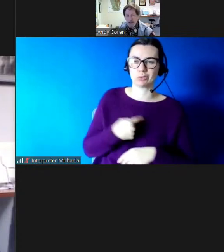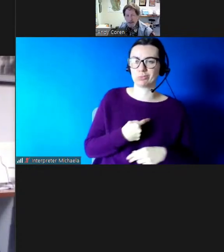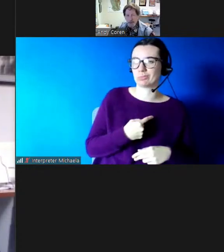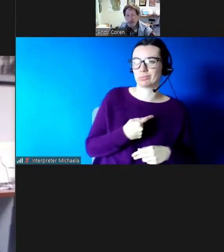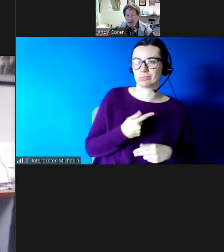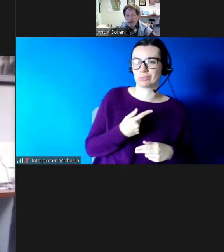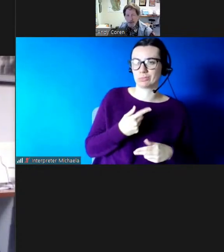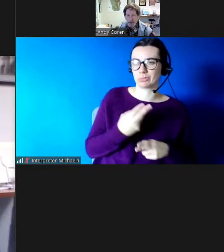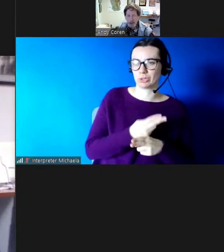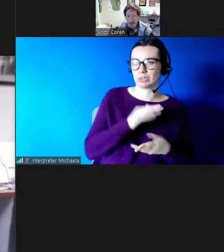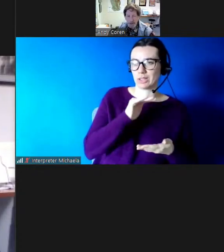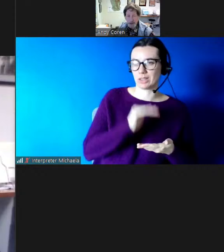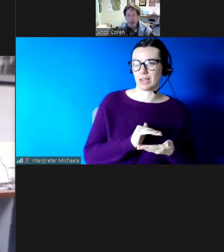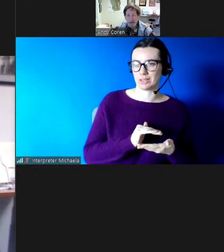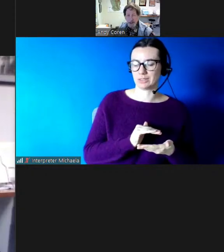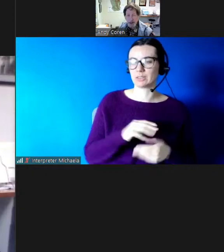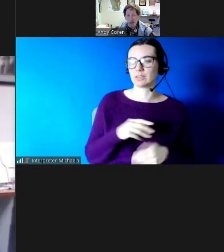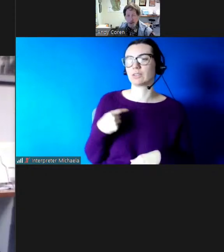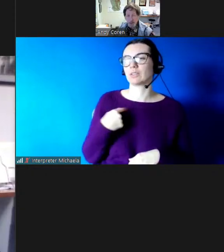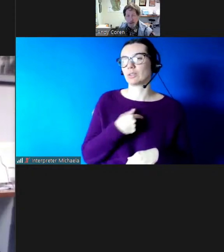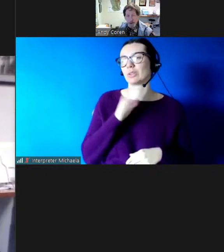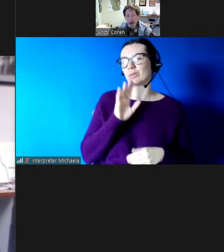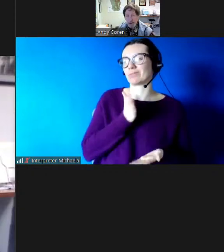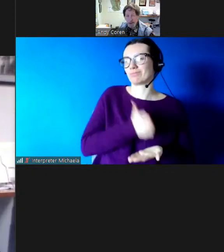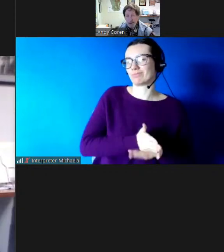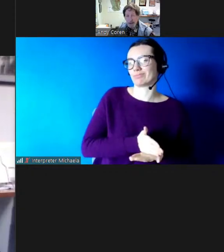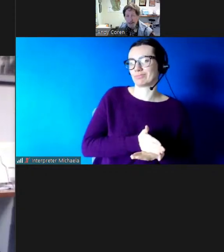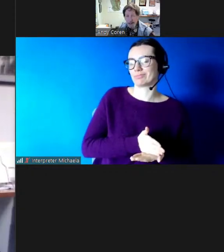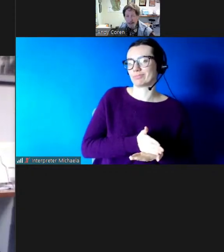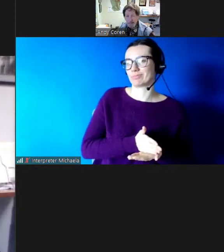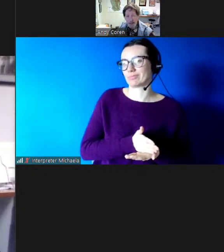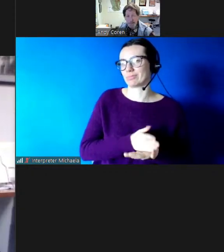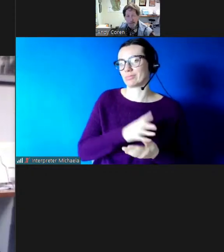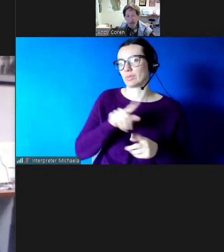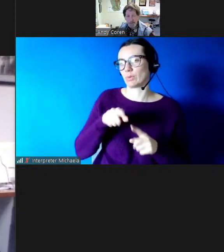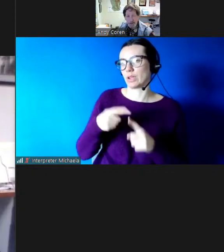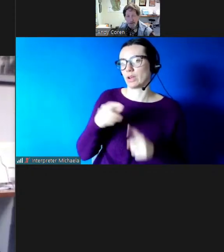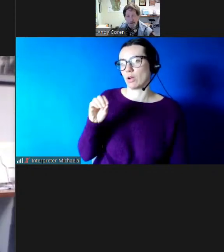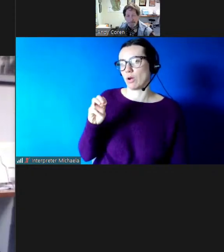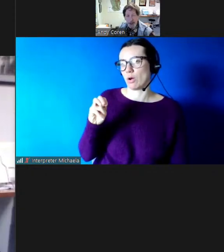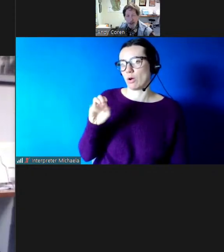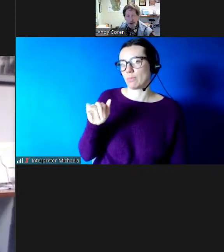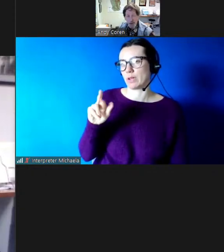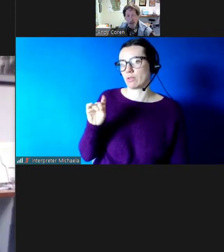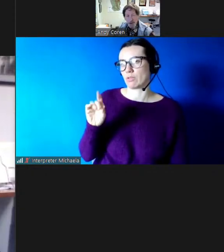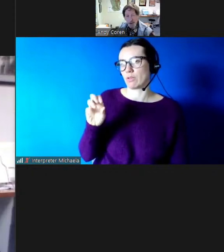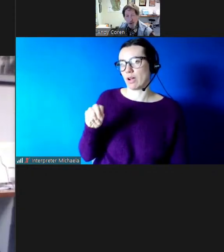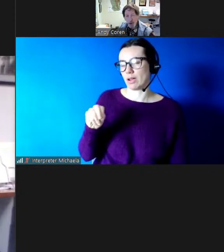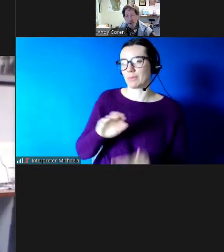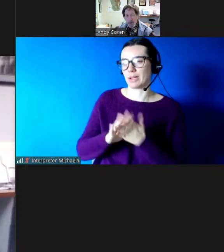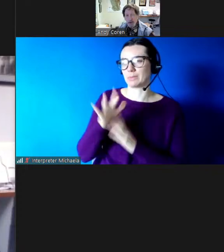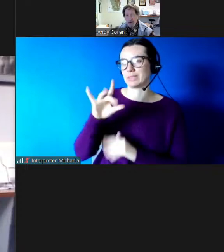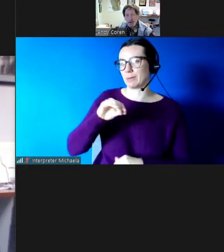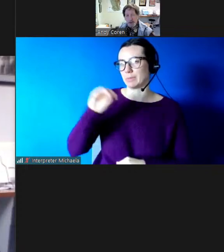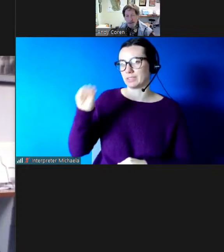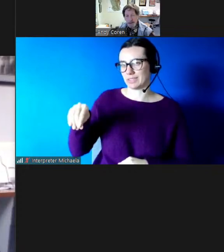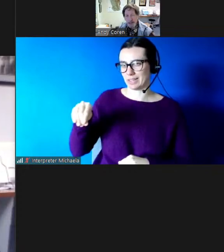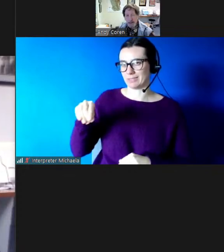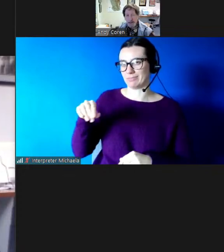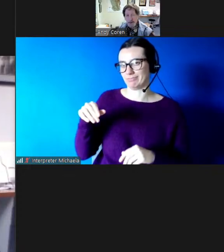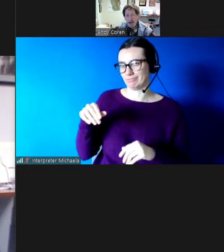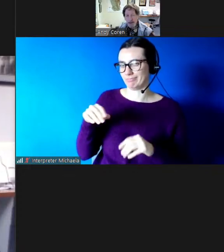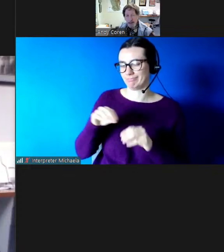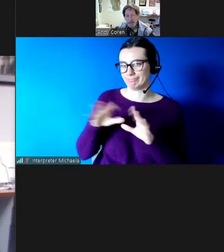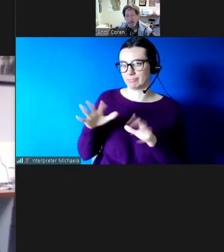be decreased, or is going to be stopped when Omicron is at 80% prevalence. So the oral